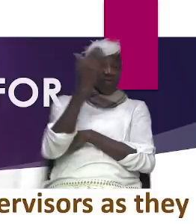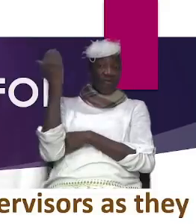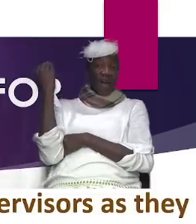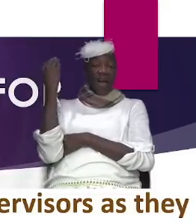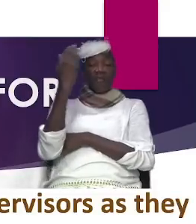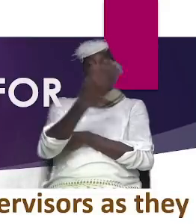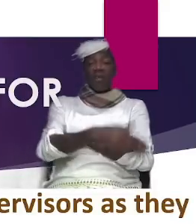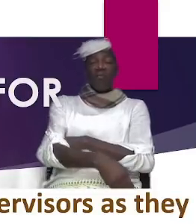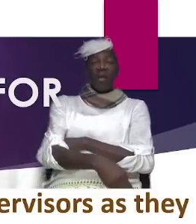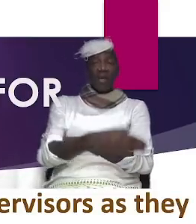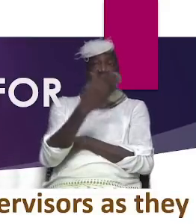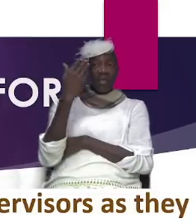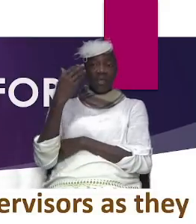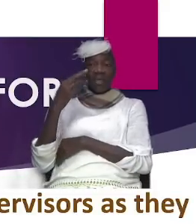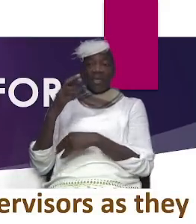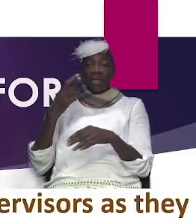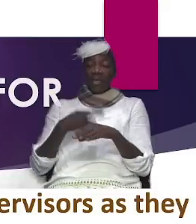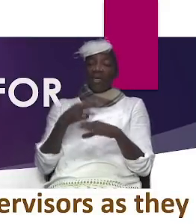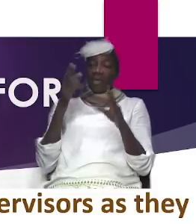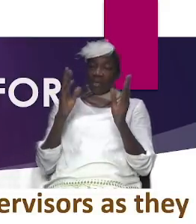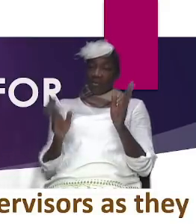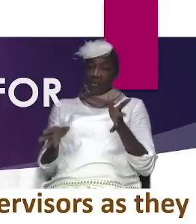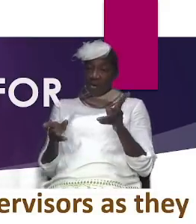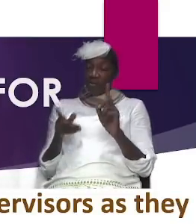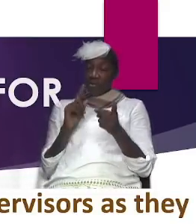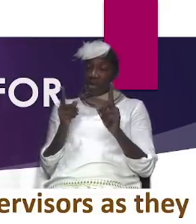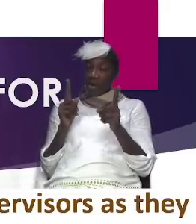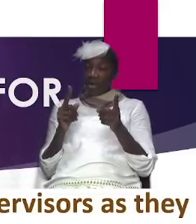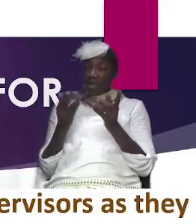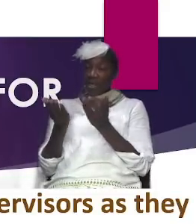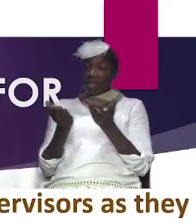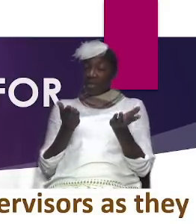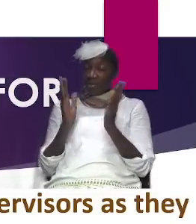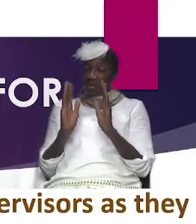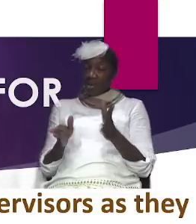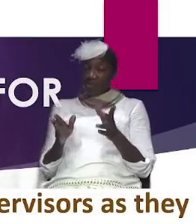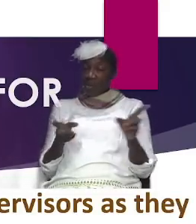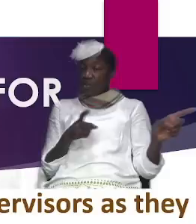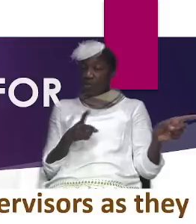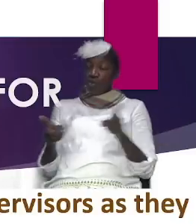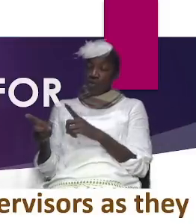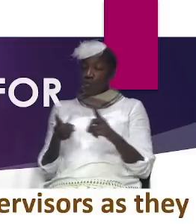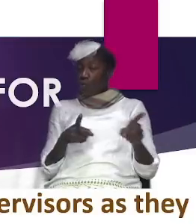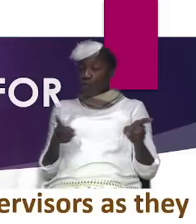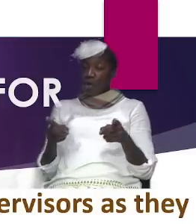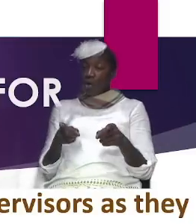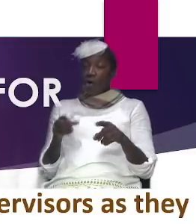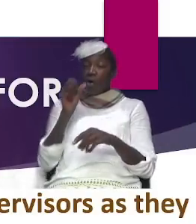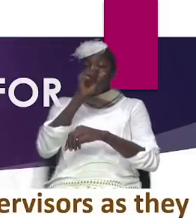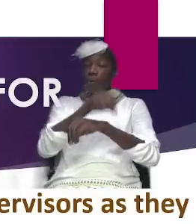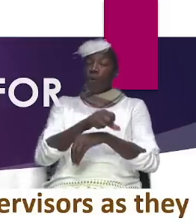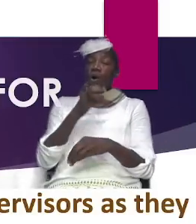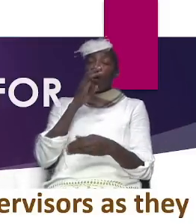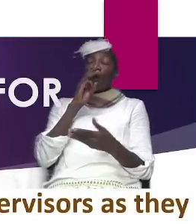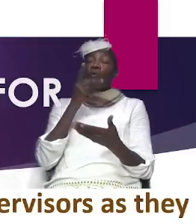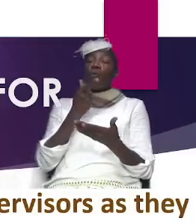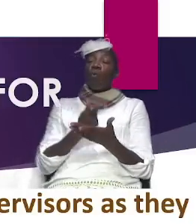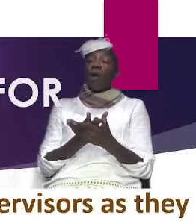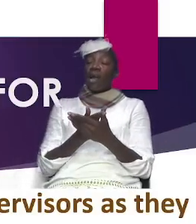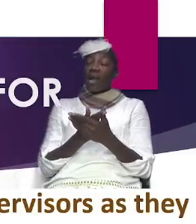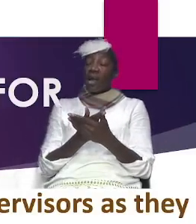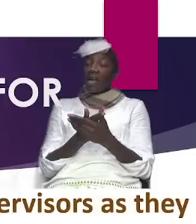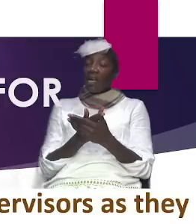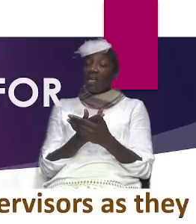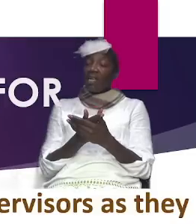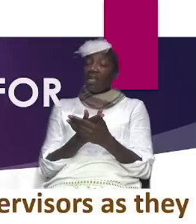things happening, and I'm talking to you now as servants, do your work well and do it as if